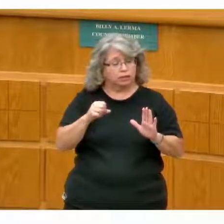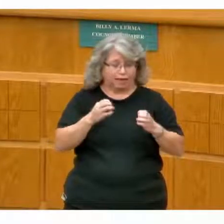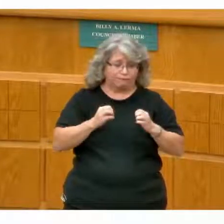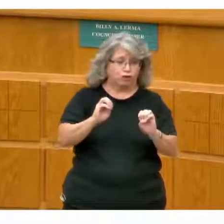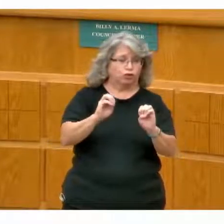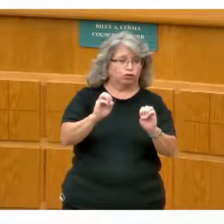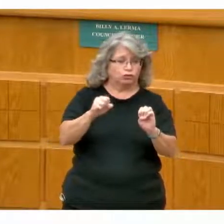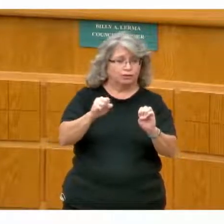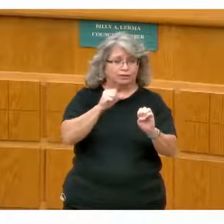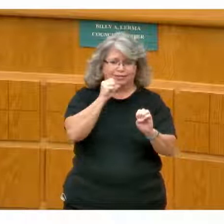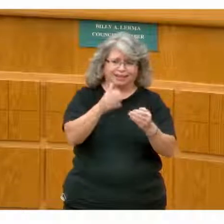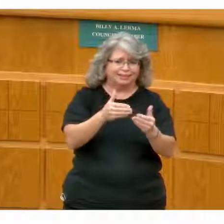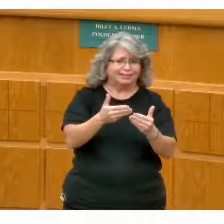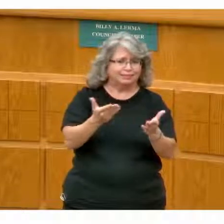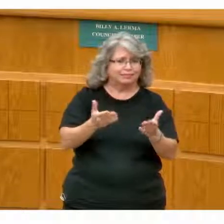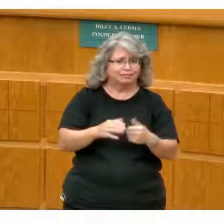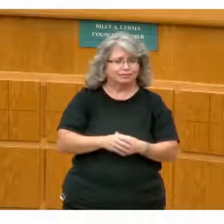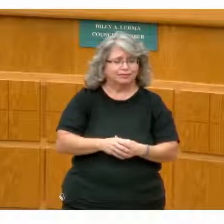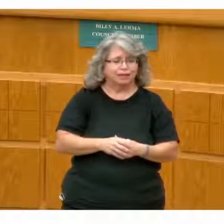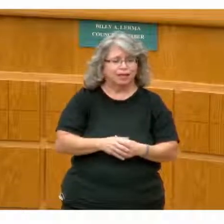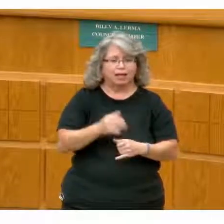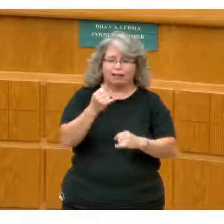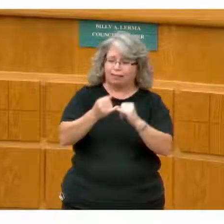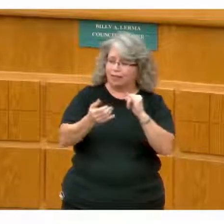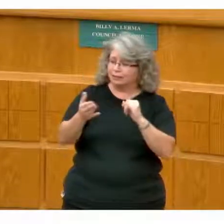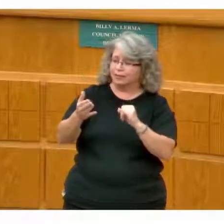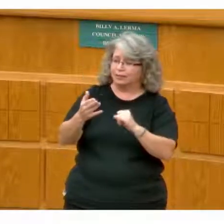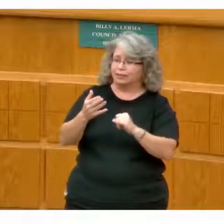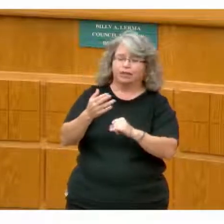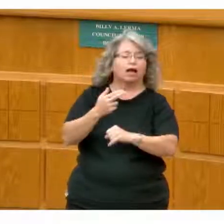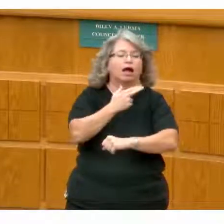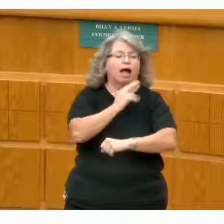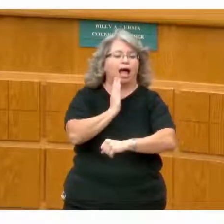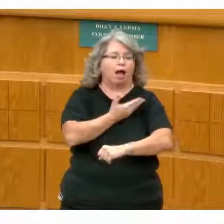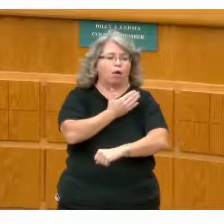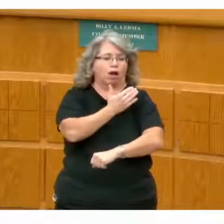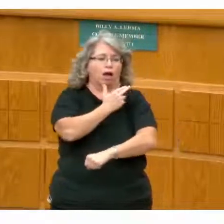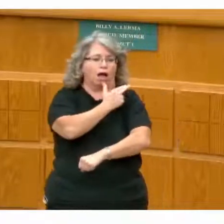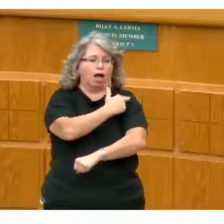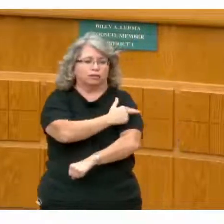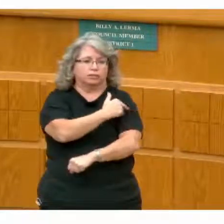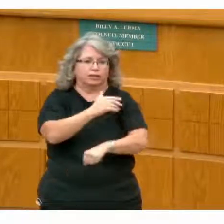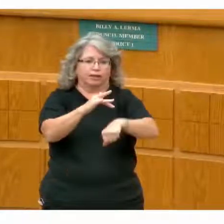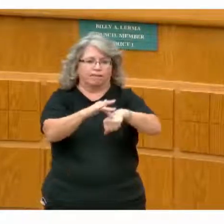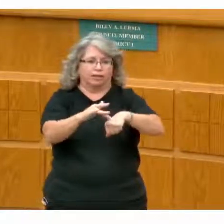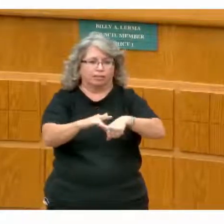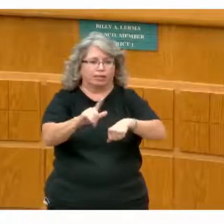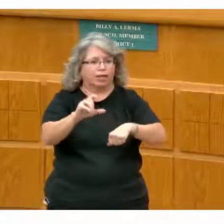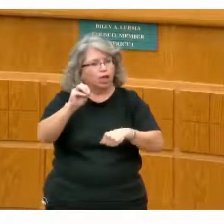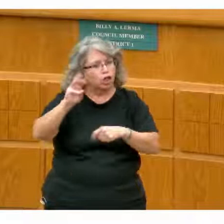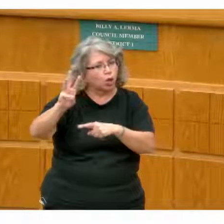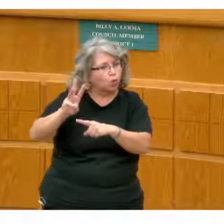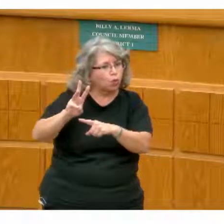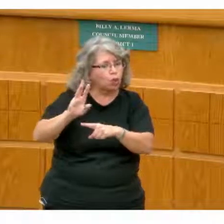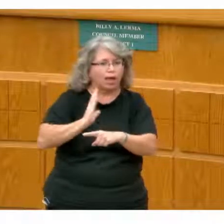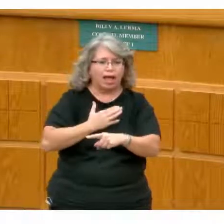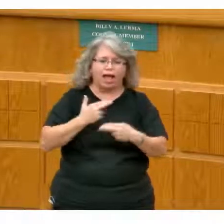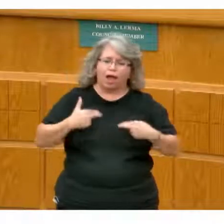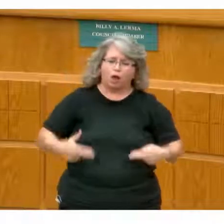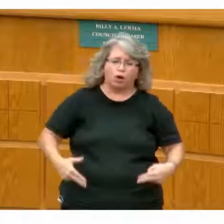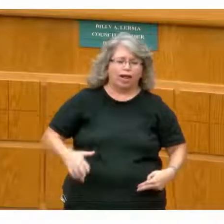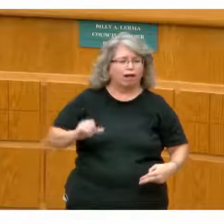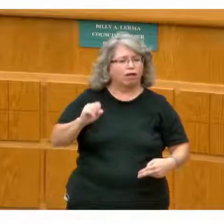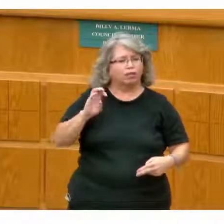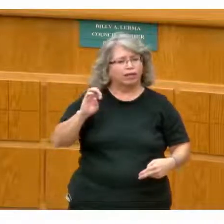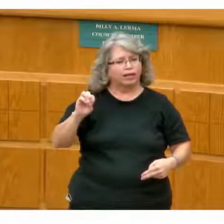easy. Lastly, the hospital vacancy is low, and that's the biggest concern here. And our healthcare workers, they're tired. They've